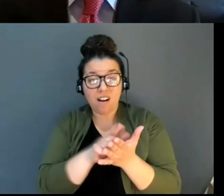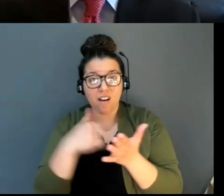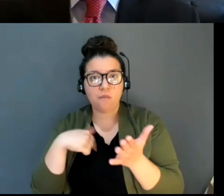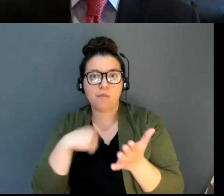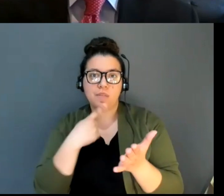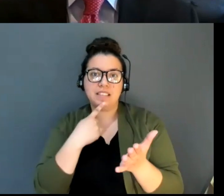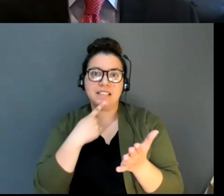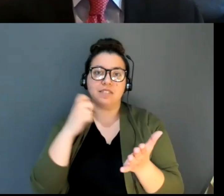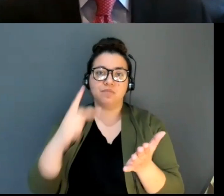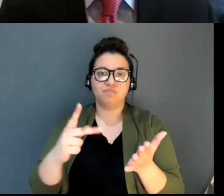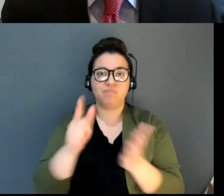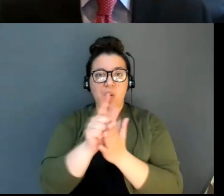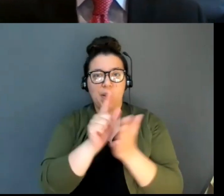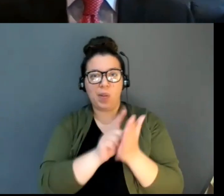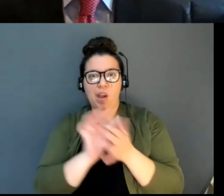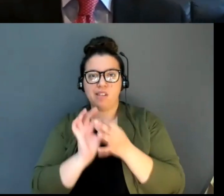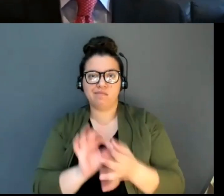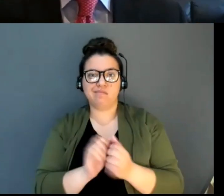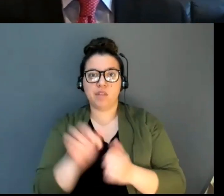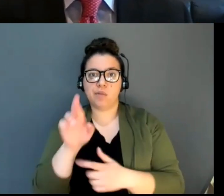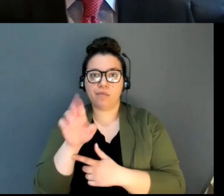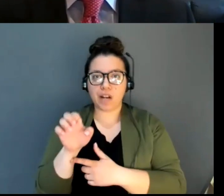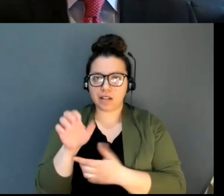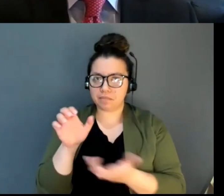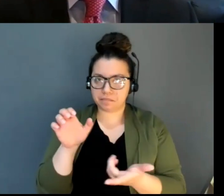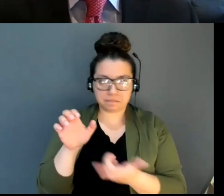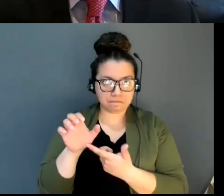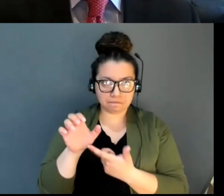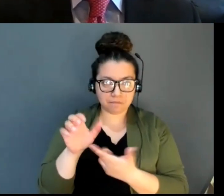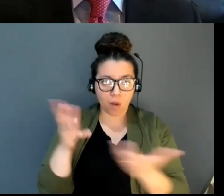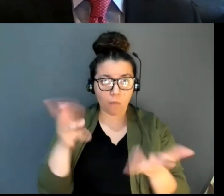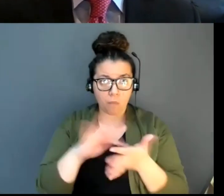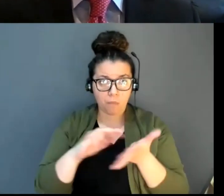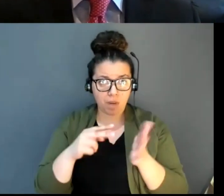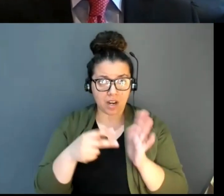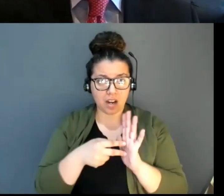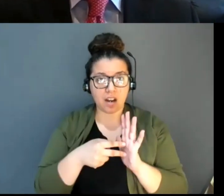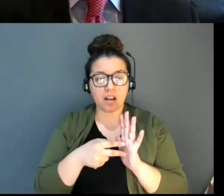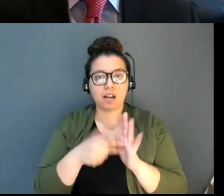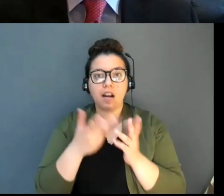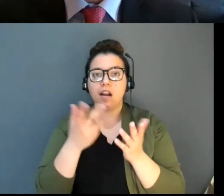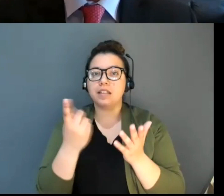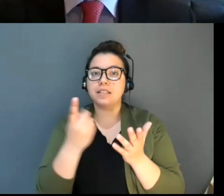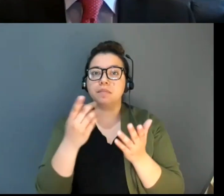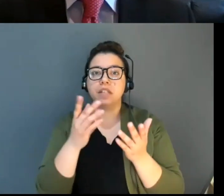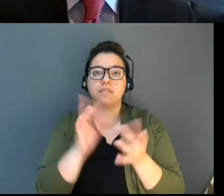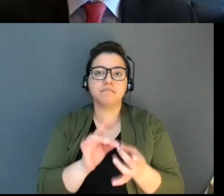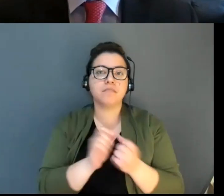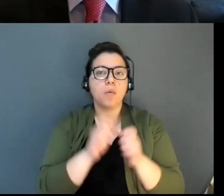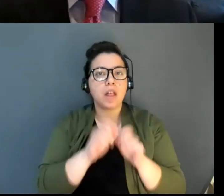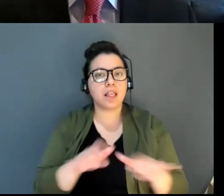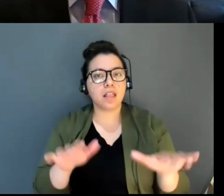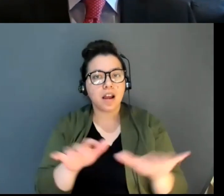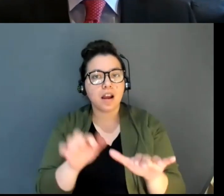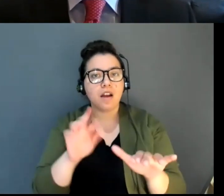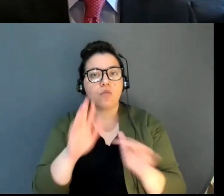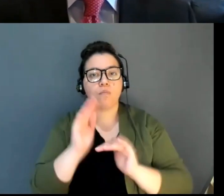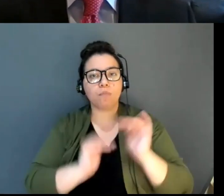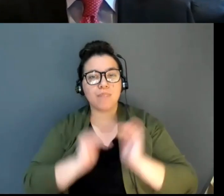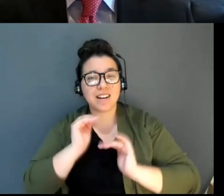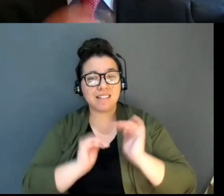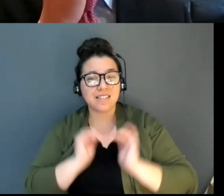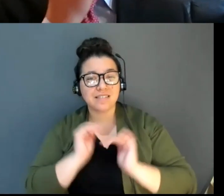doing law related to real estate, it really is anything having to do with land or with buildings. One of